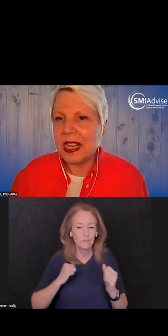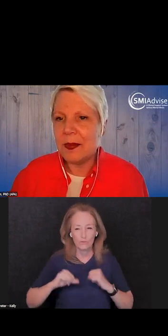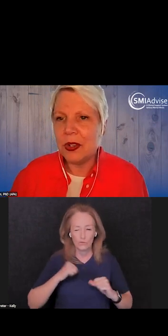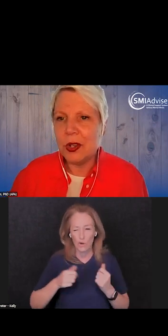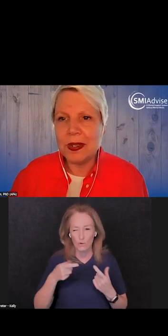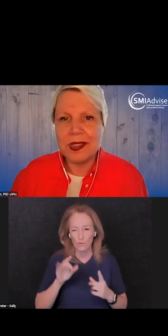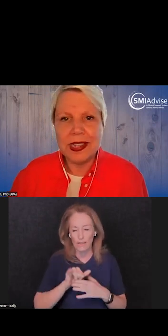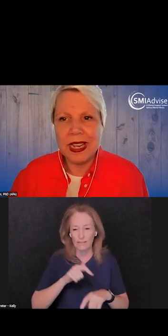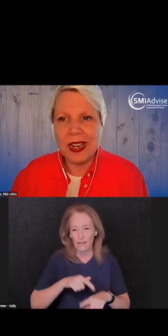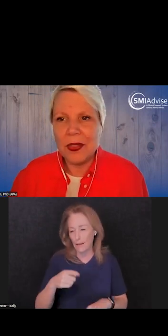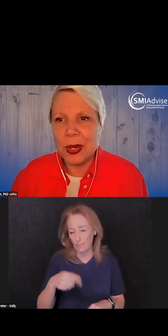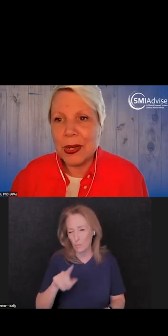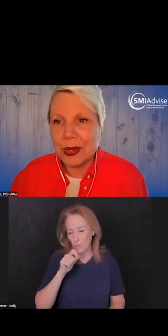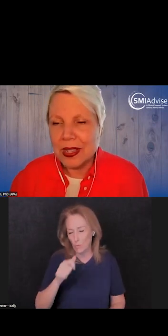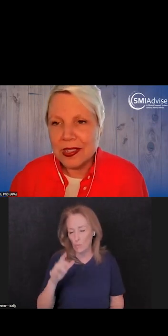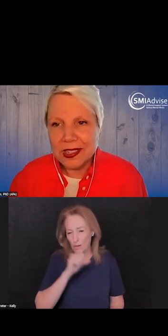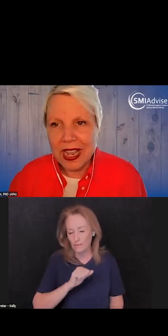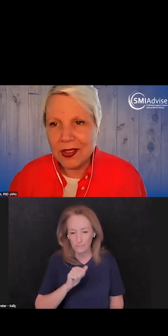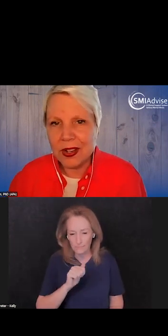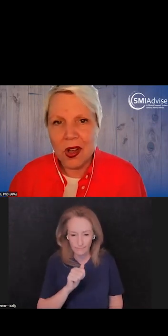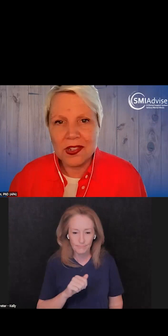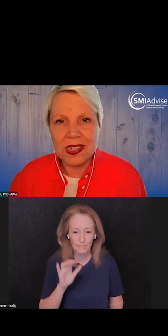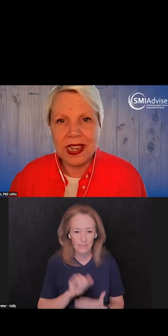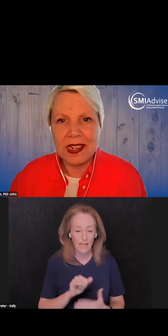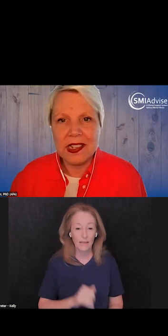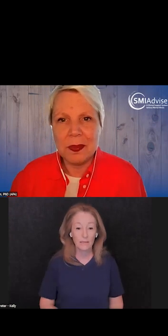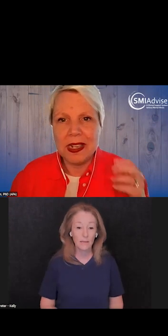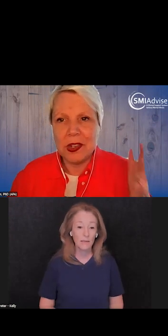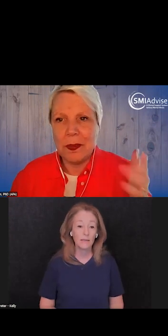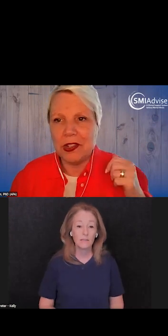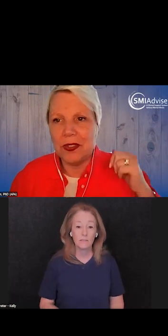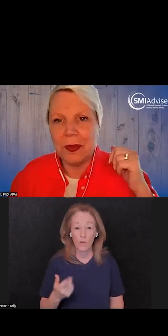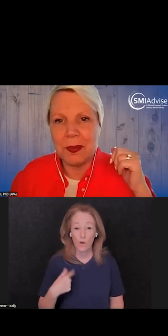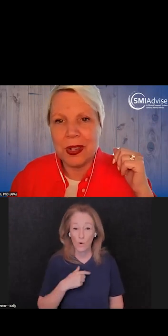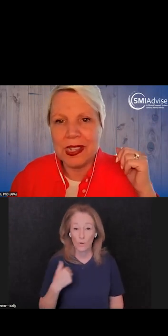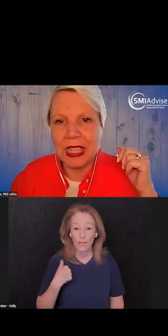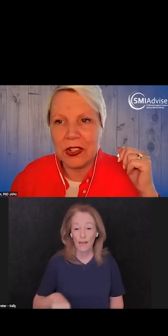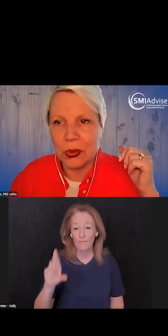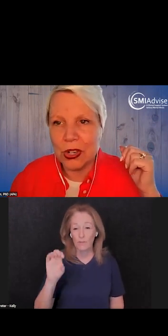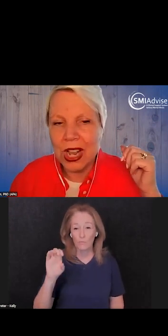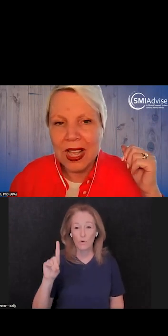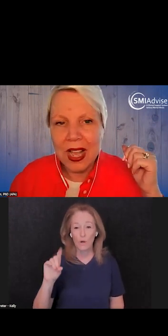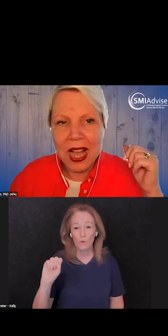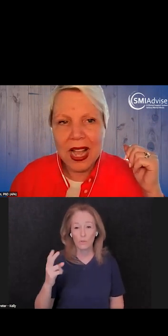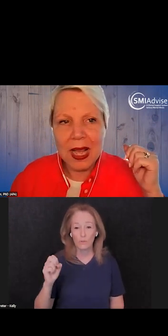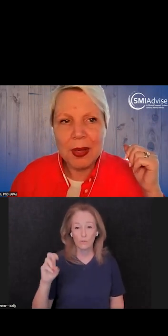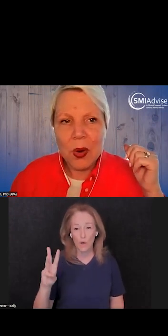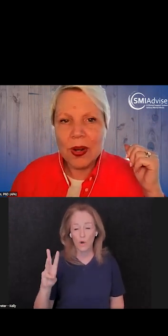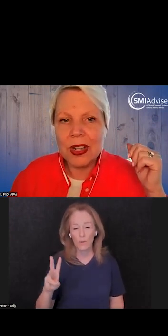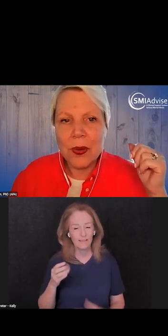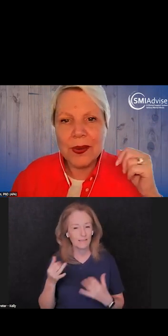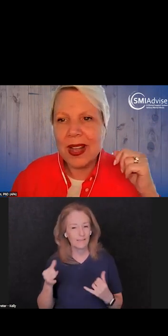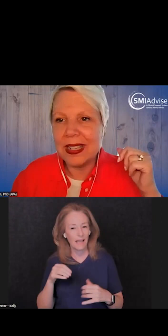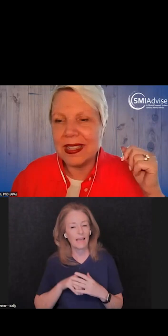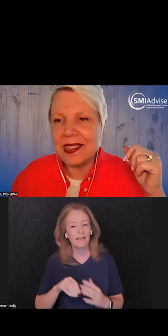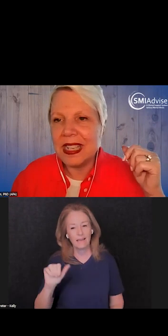988 SAMHSA Group is taking it on the road. Today, they're in Austin, Texas, but here's a picture from them recently in Georgia, where